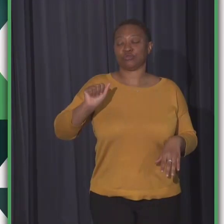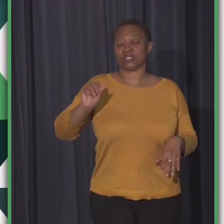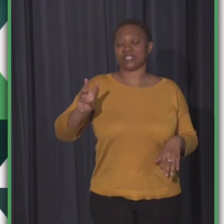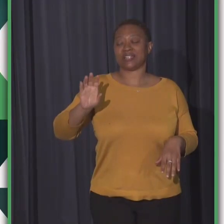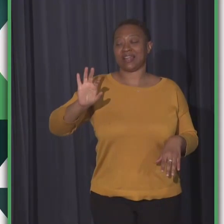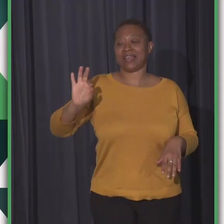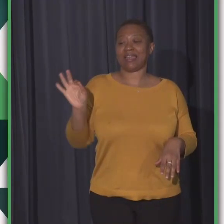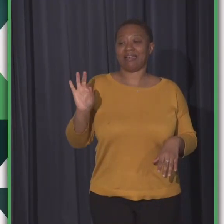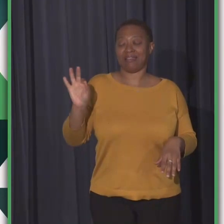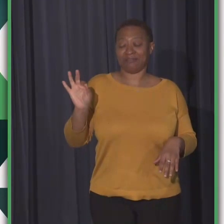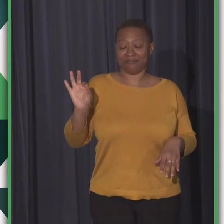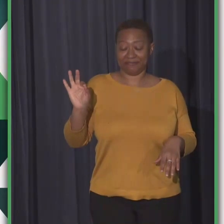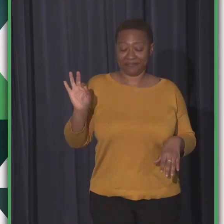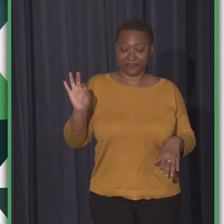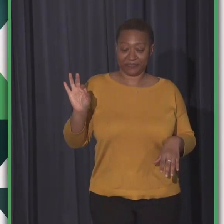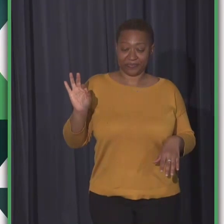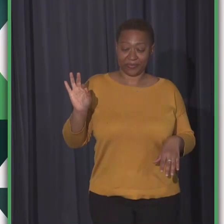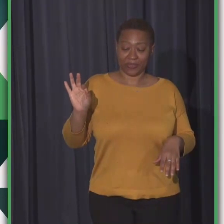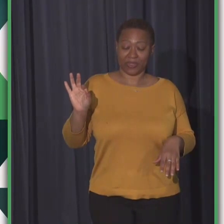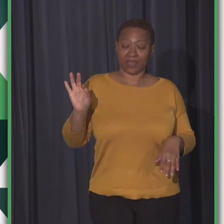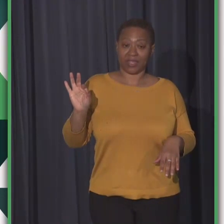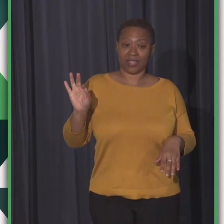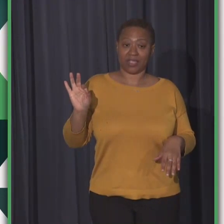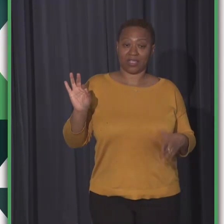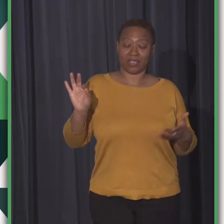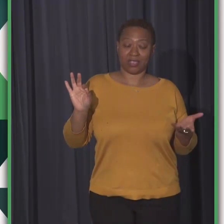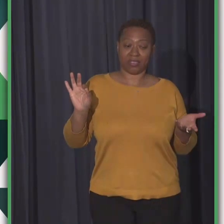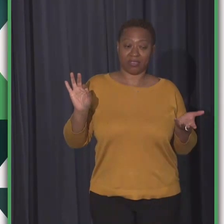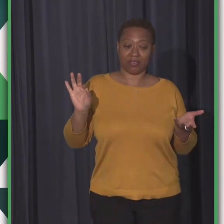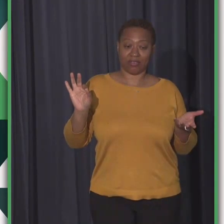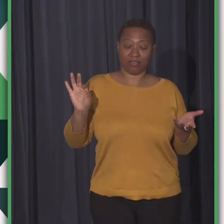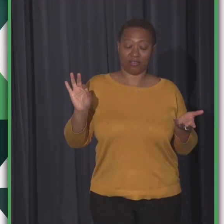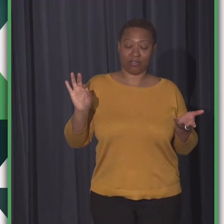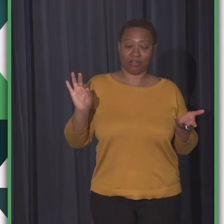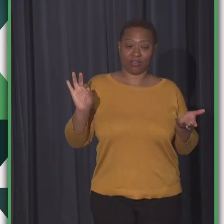15268F, that we